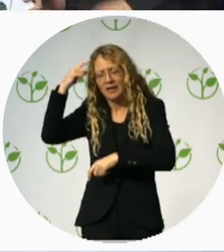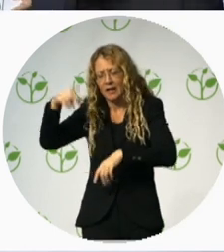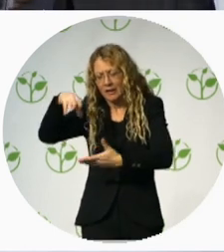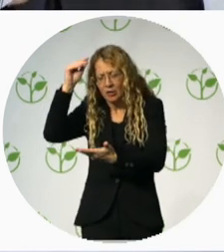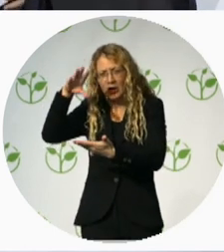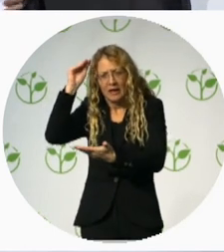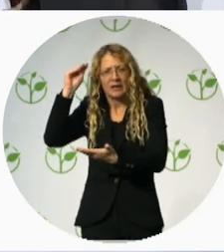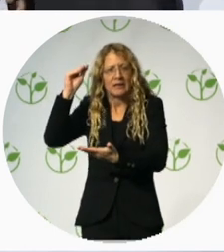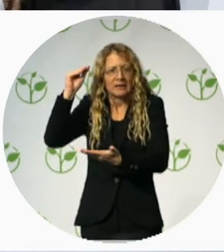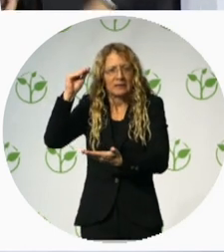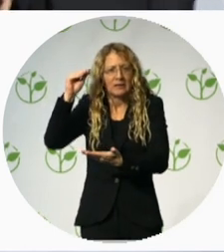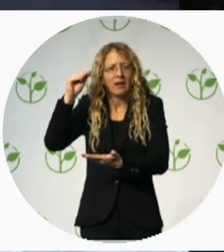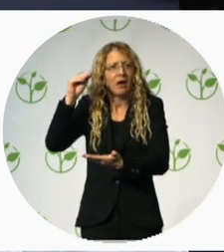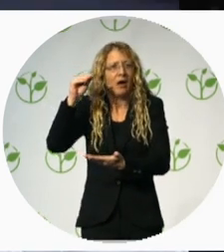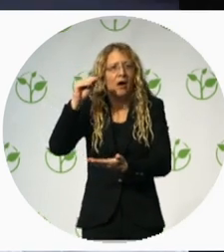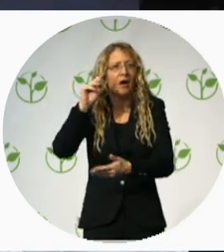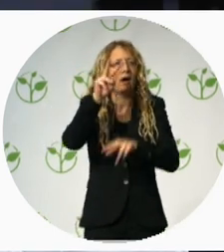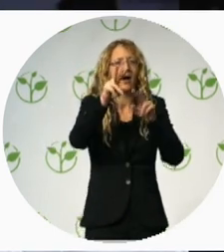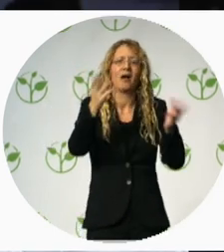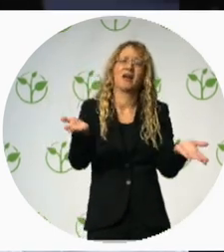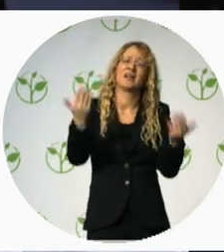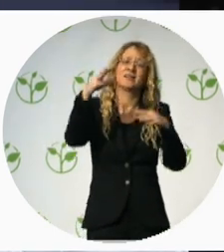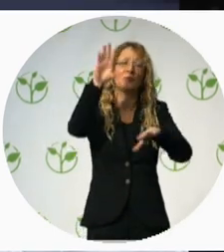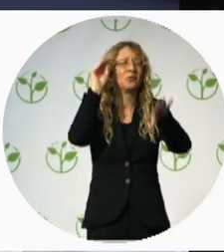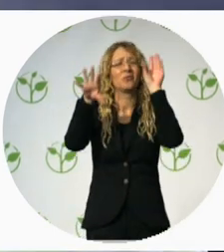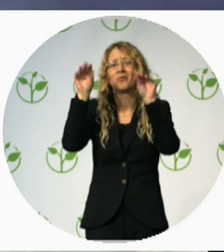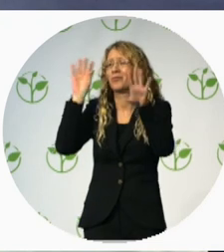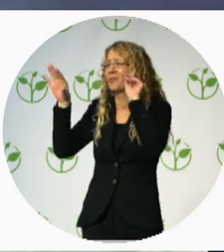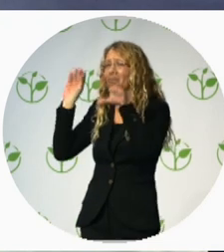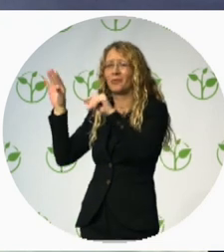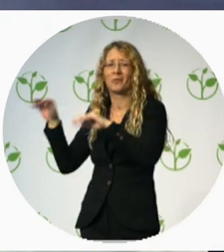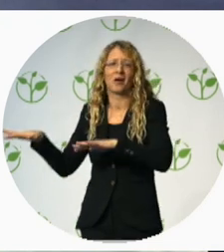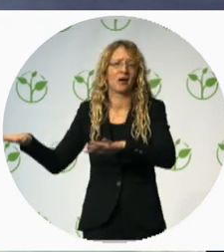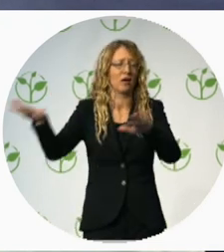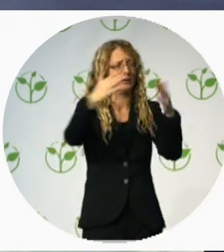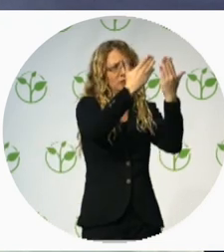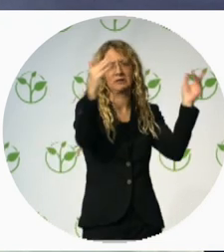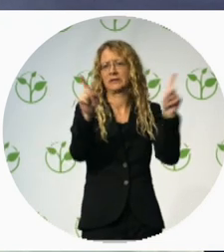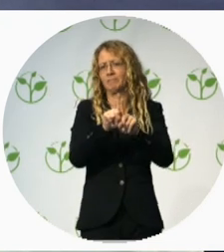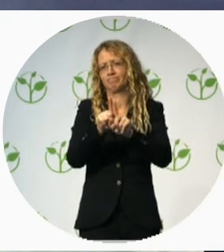become a standard for the museum and is used in all exhibitions.